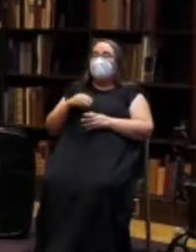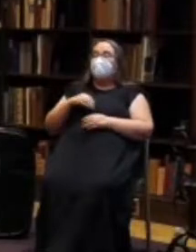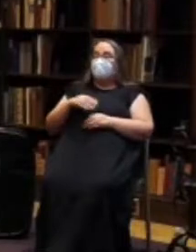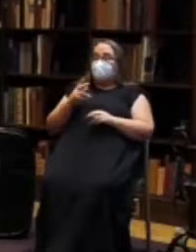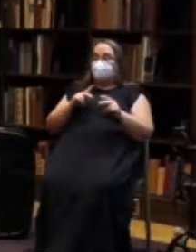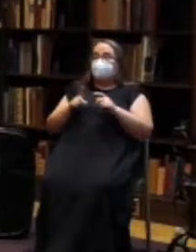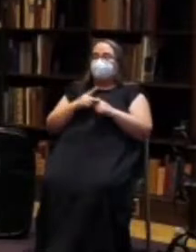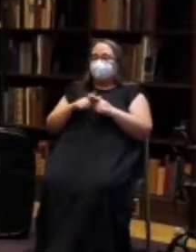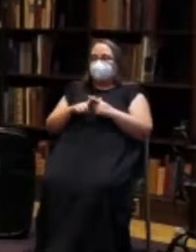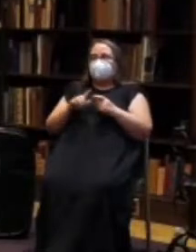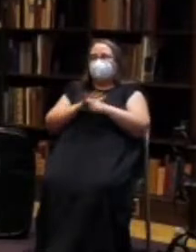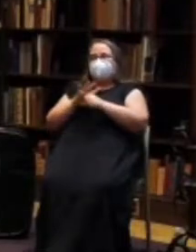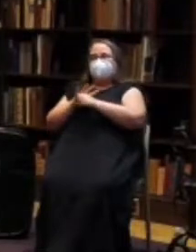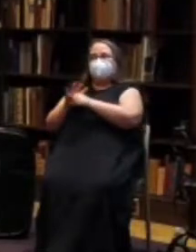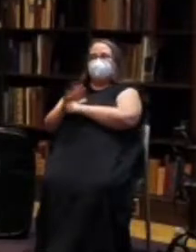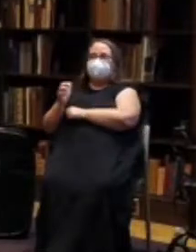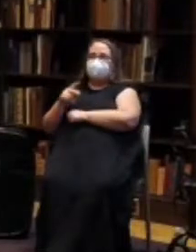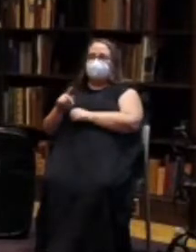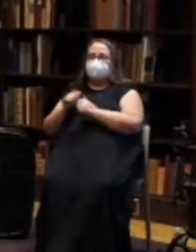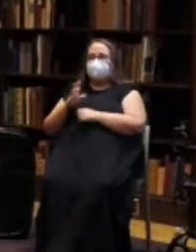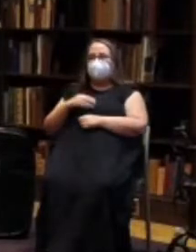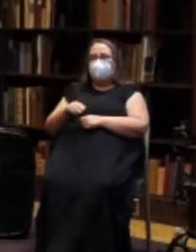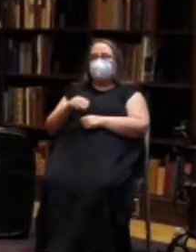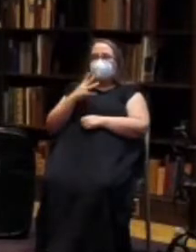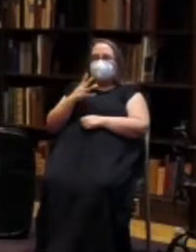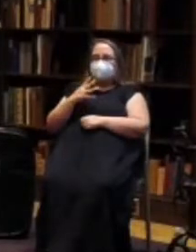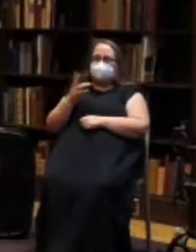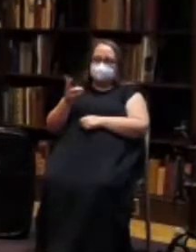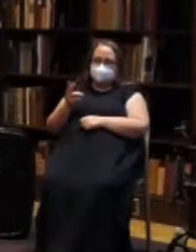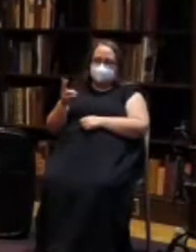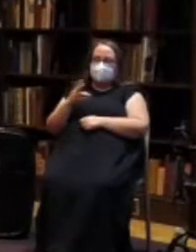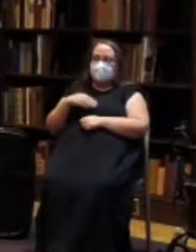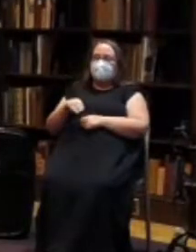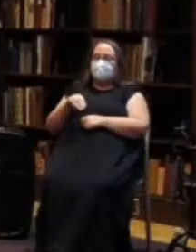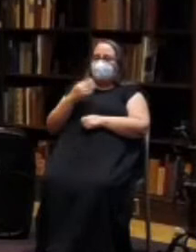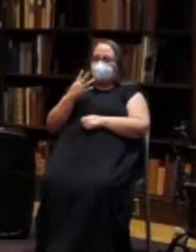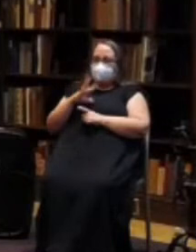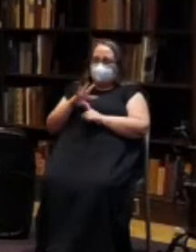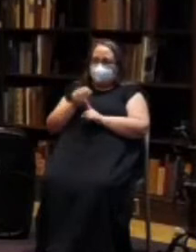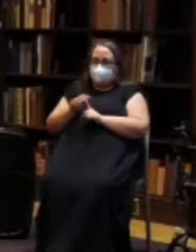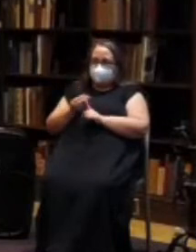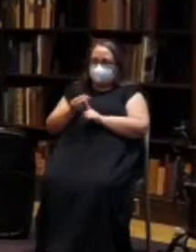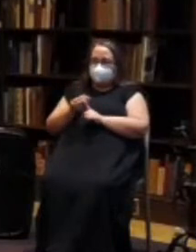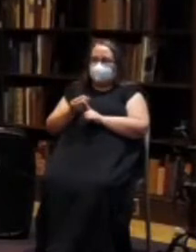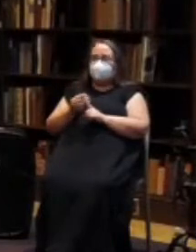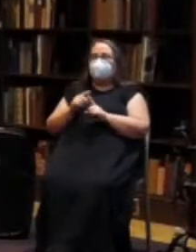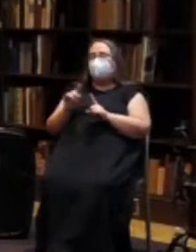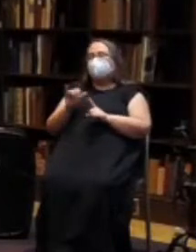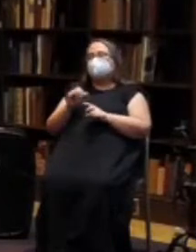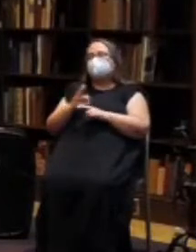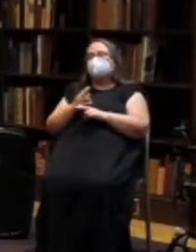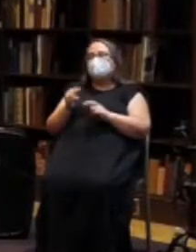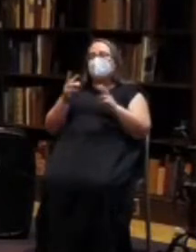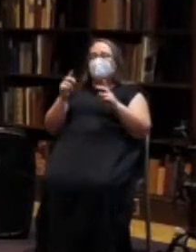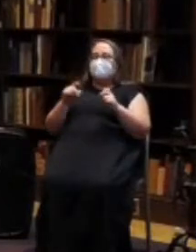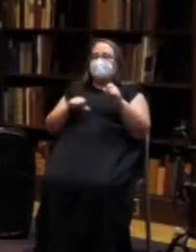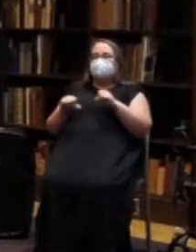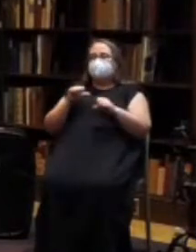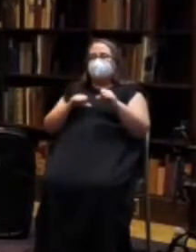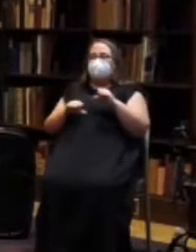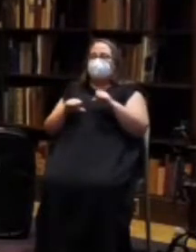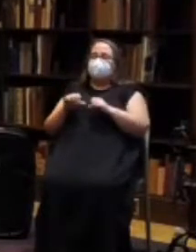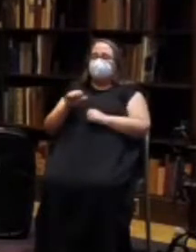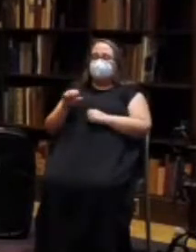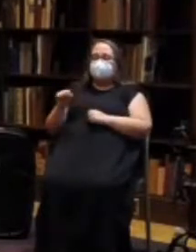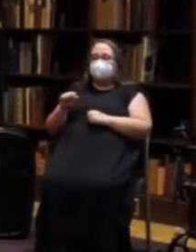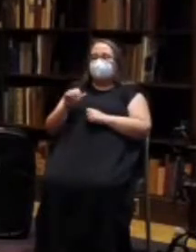then had filled in those gaps with white history and white culture, while also using education, science, social science,